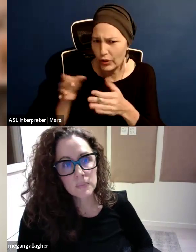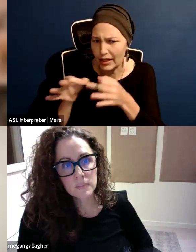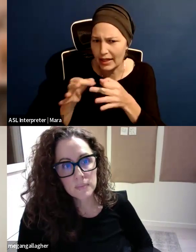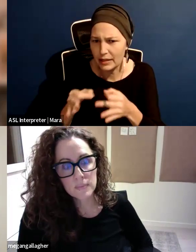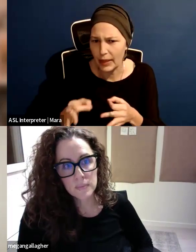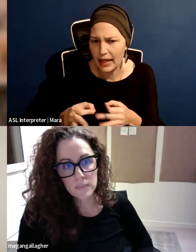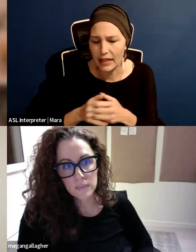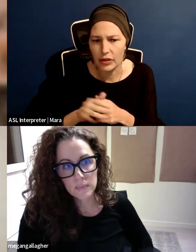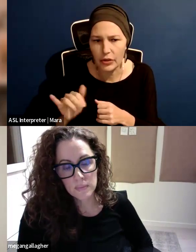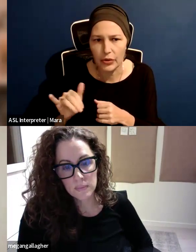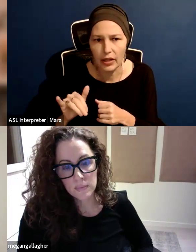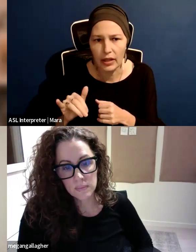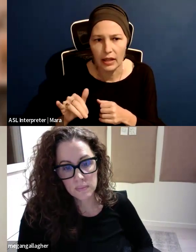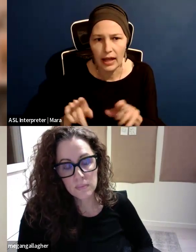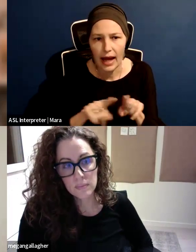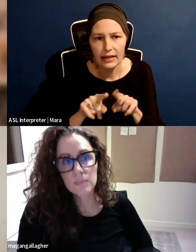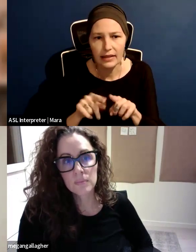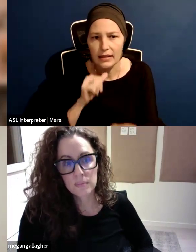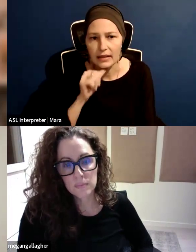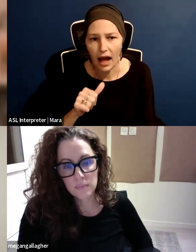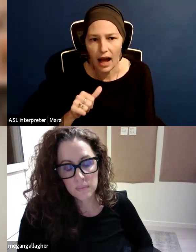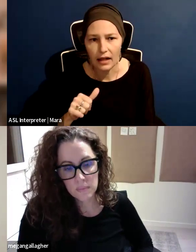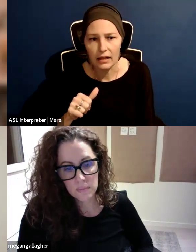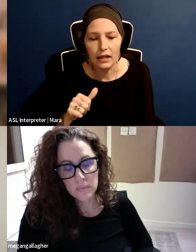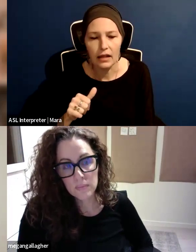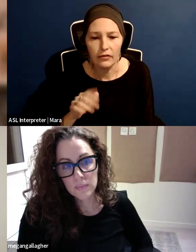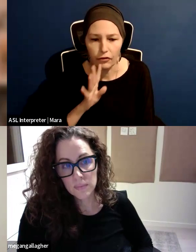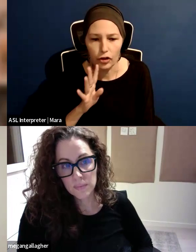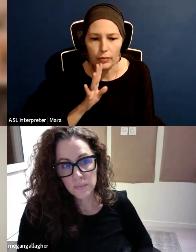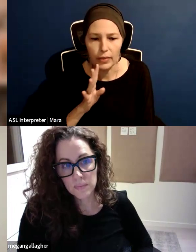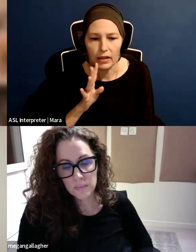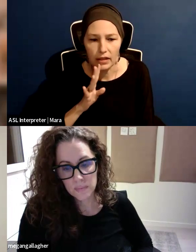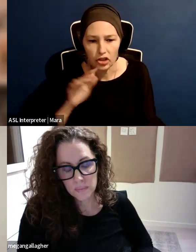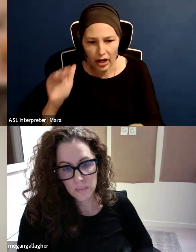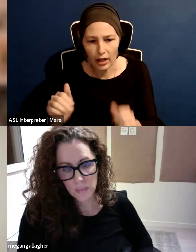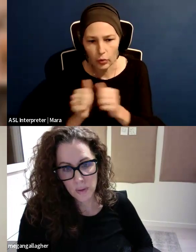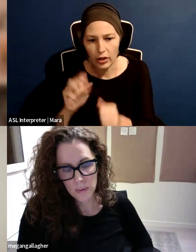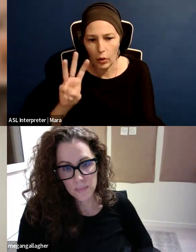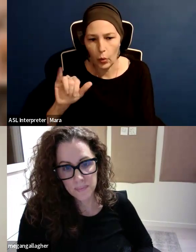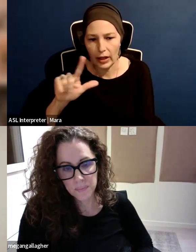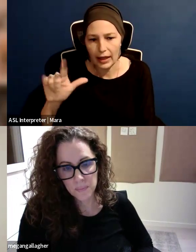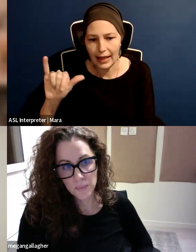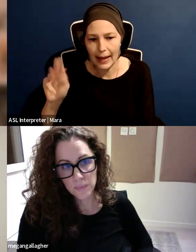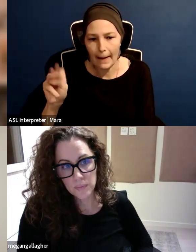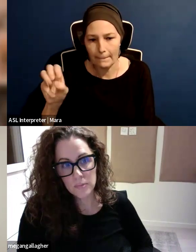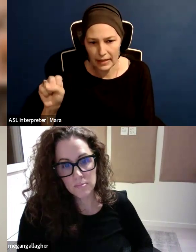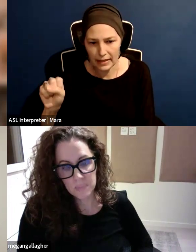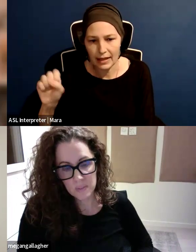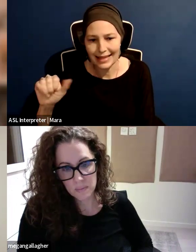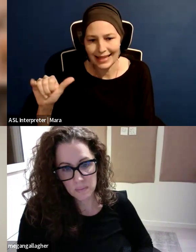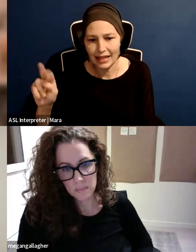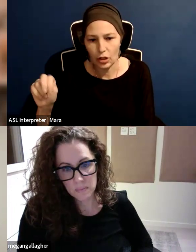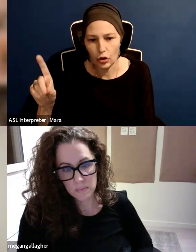haven't seen, is a nonverbal child with Williams syndrome. And that was another intentional choice in how you